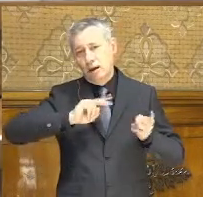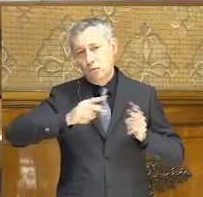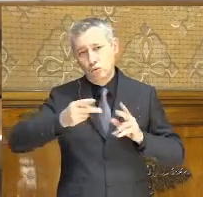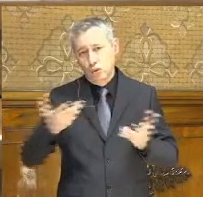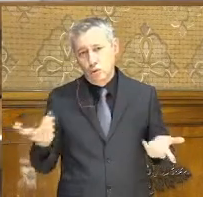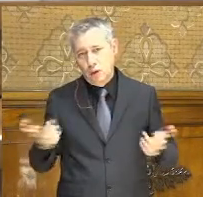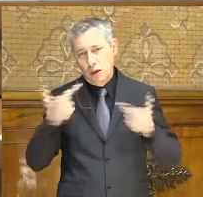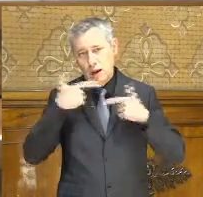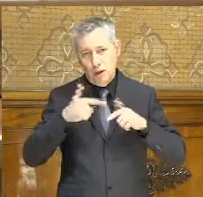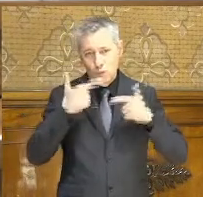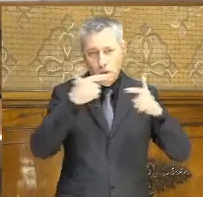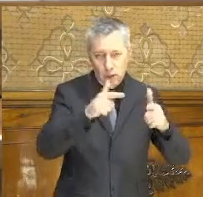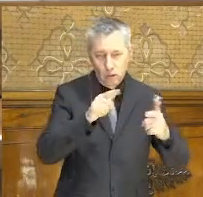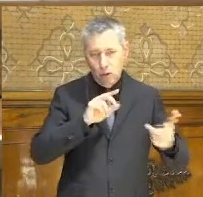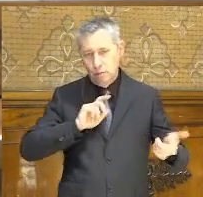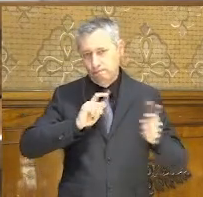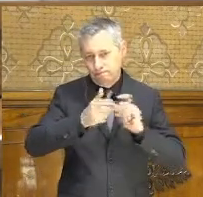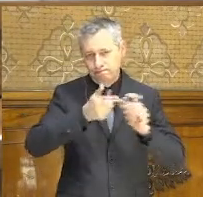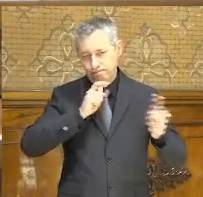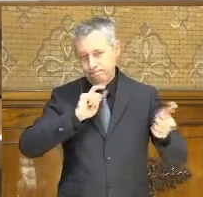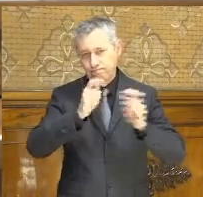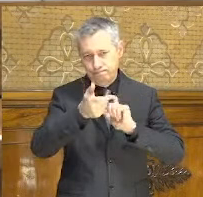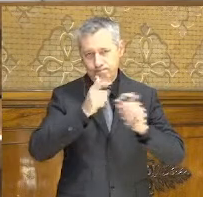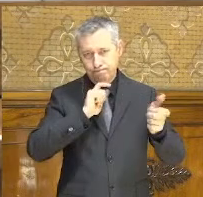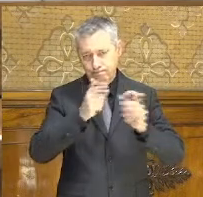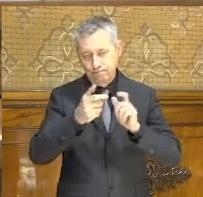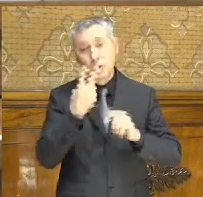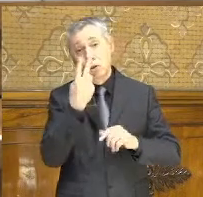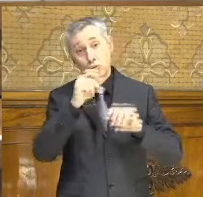forms, you know,